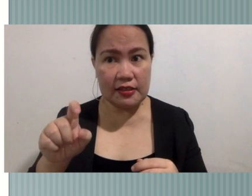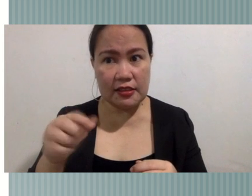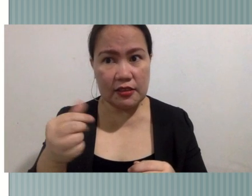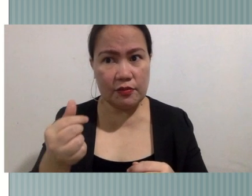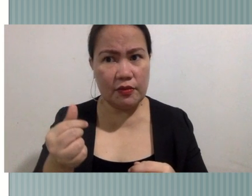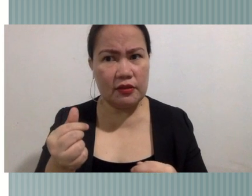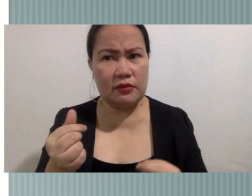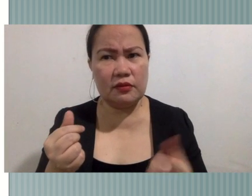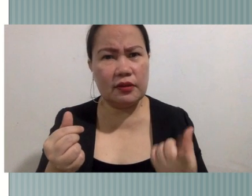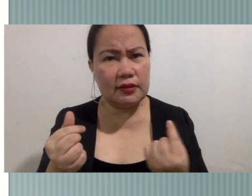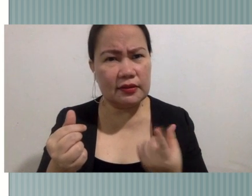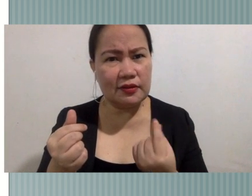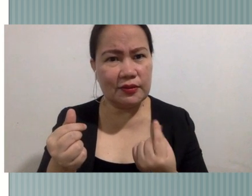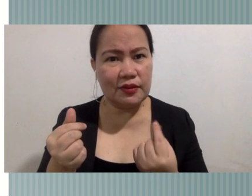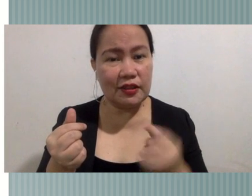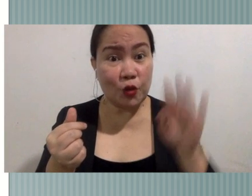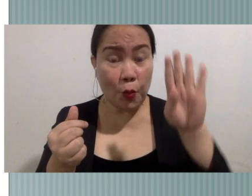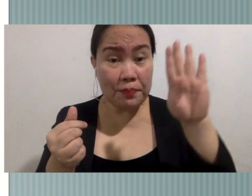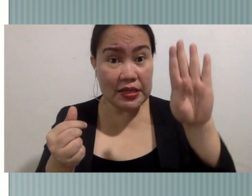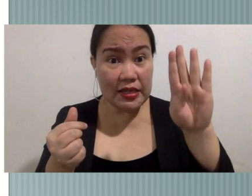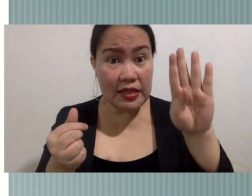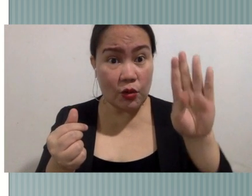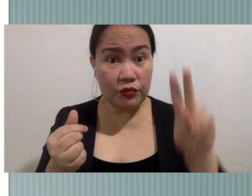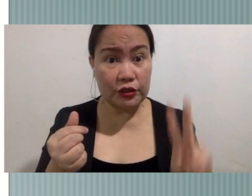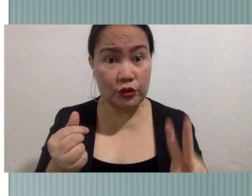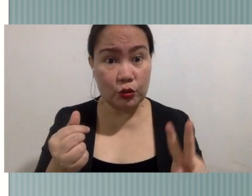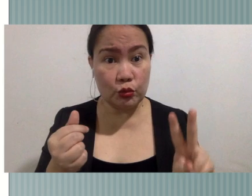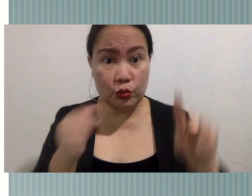ano ba yung gagawin natin?